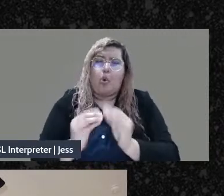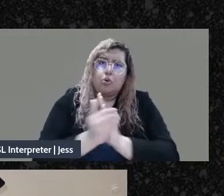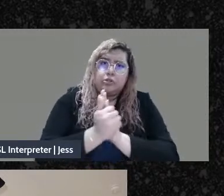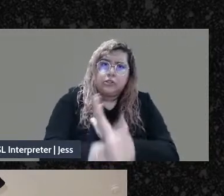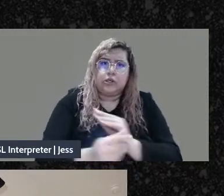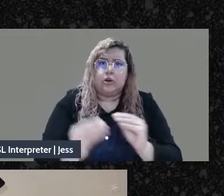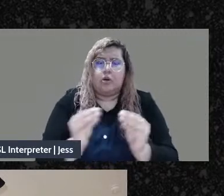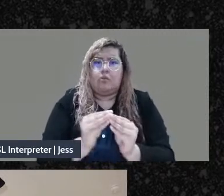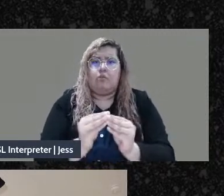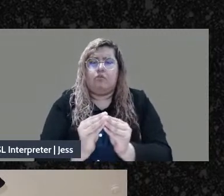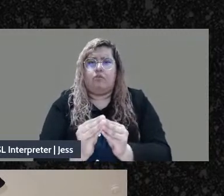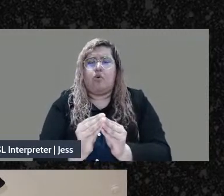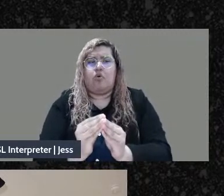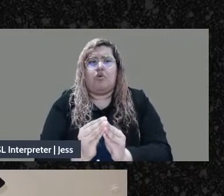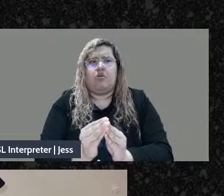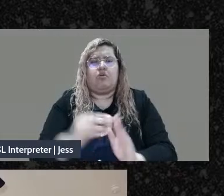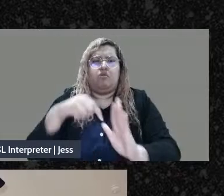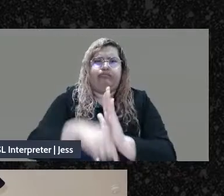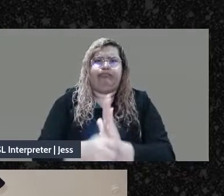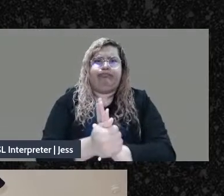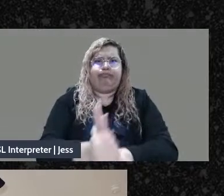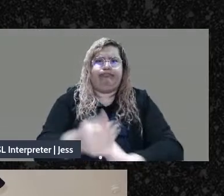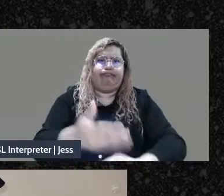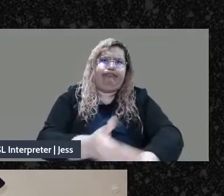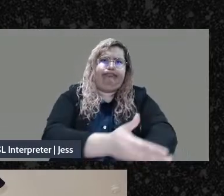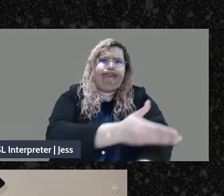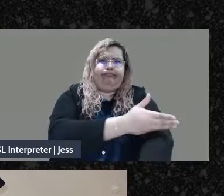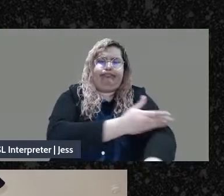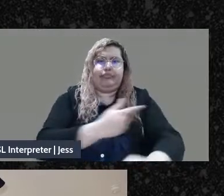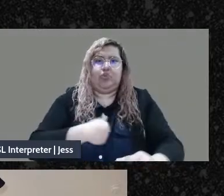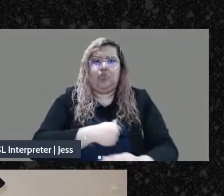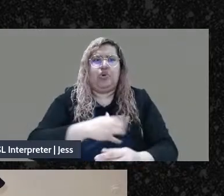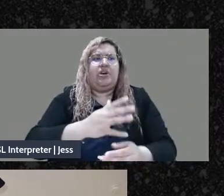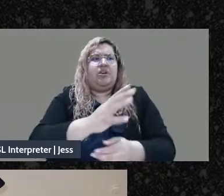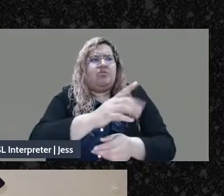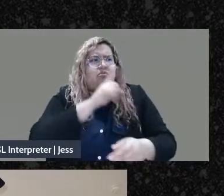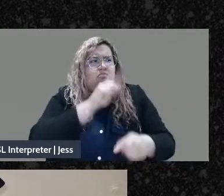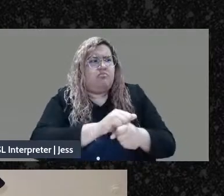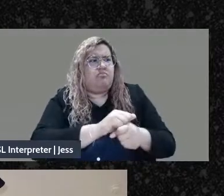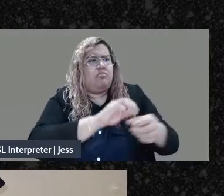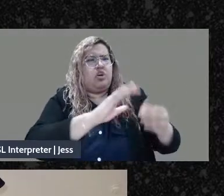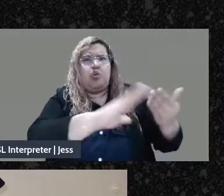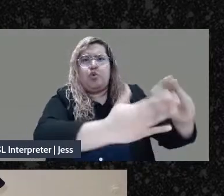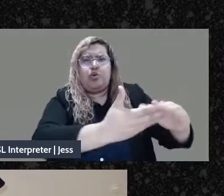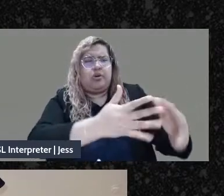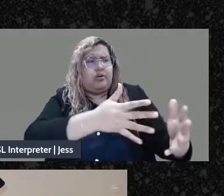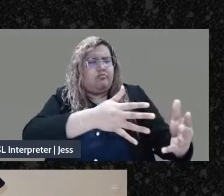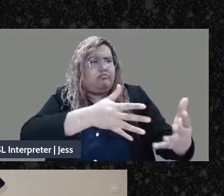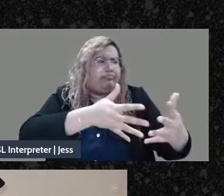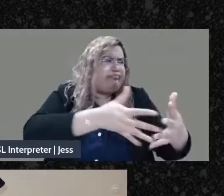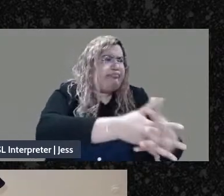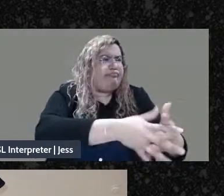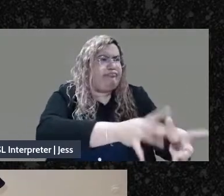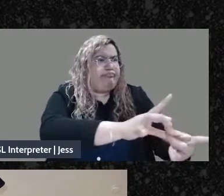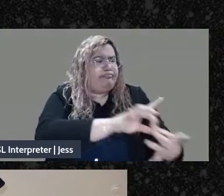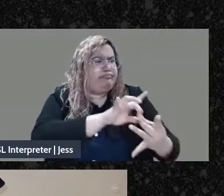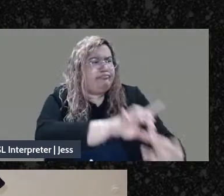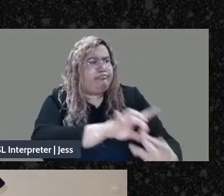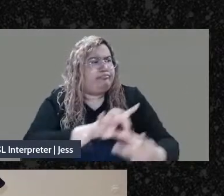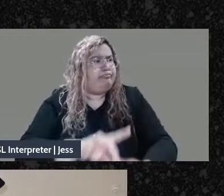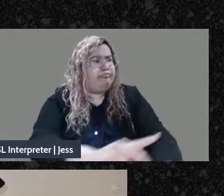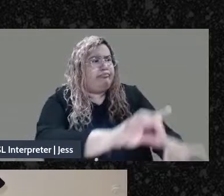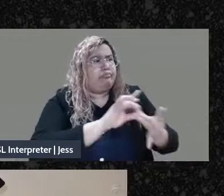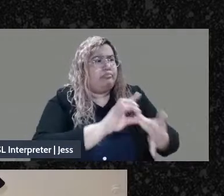sophisticated, more deeply embedded in communities, and really just more determined to wrest power